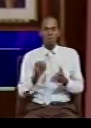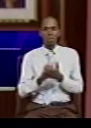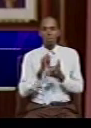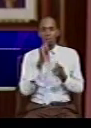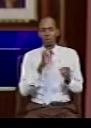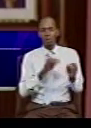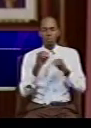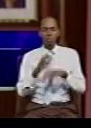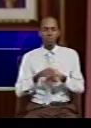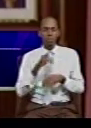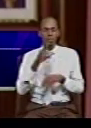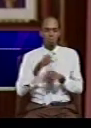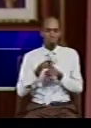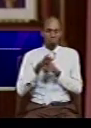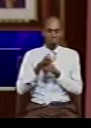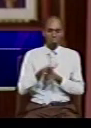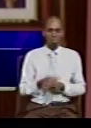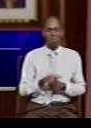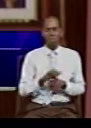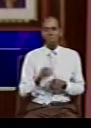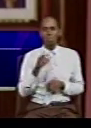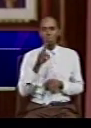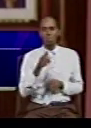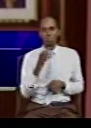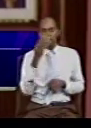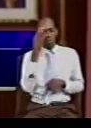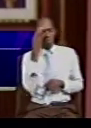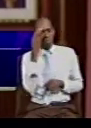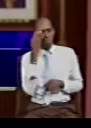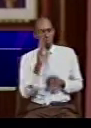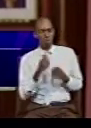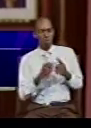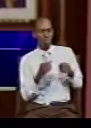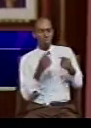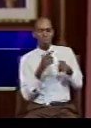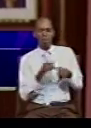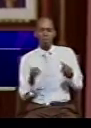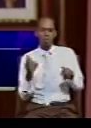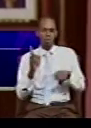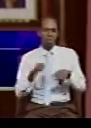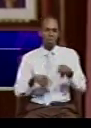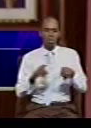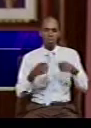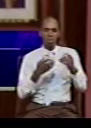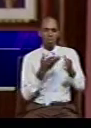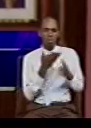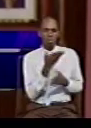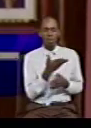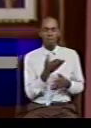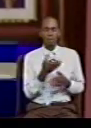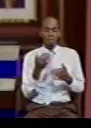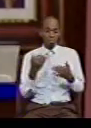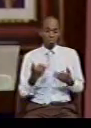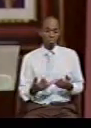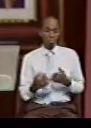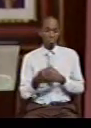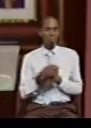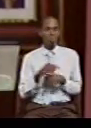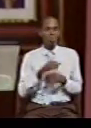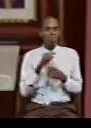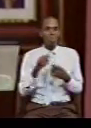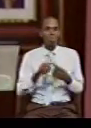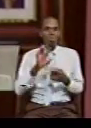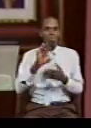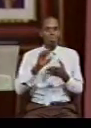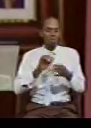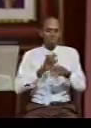suppressing you, you see where to go, you cannot go. Today, where your natural strength